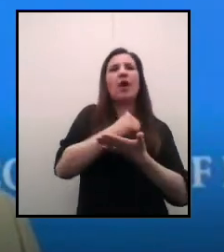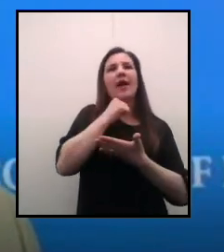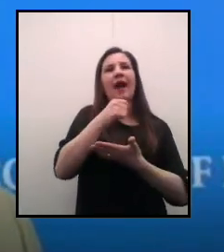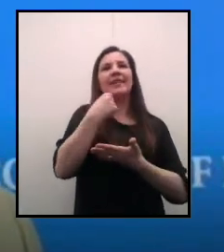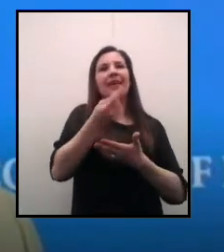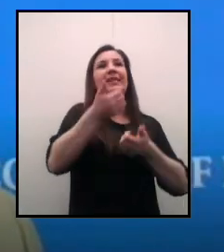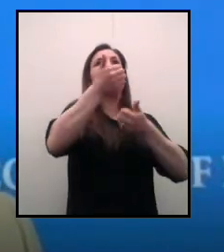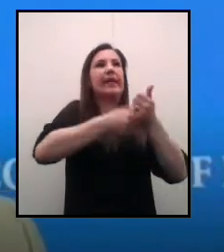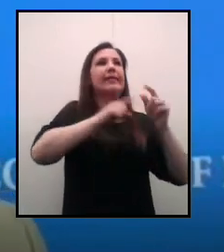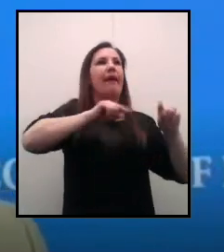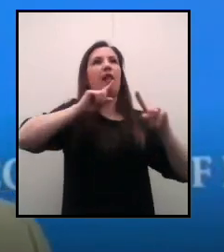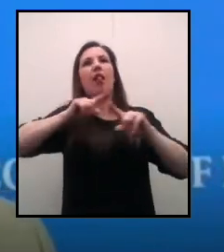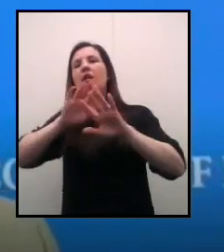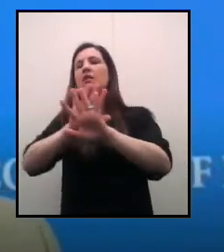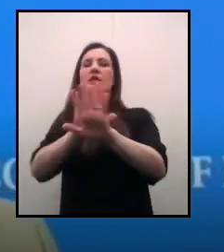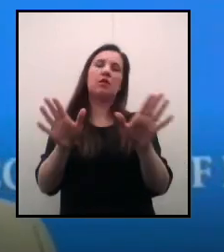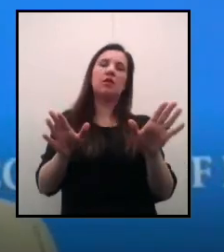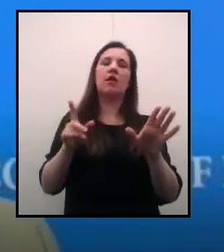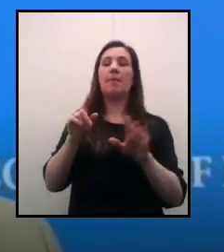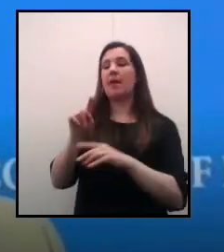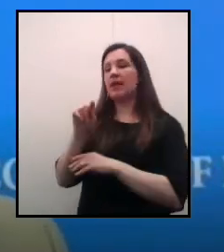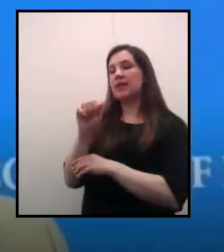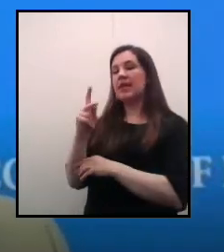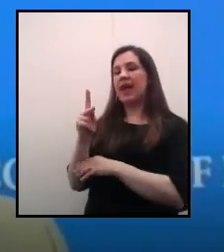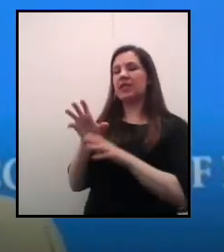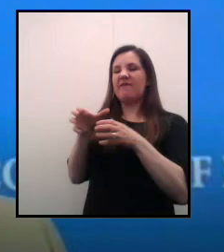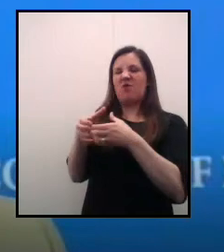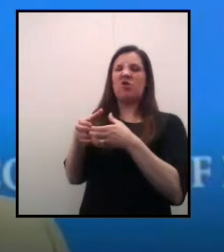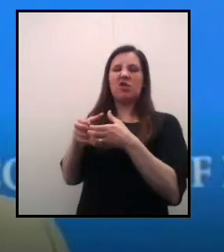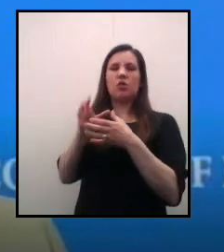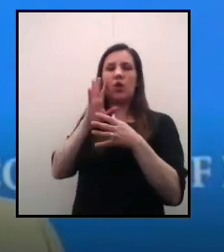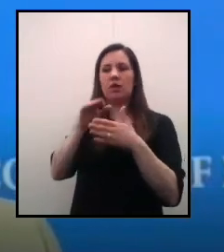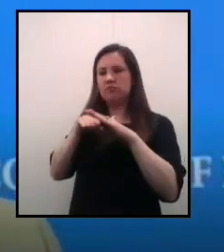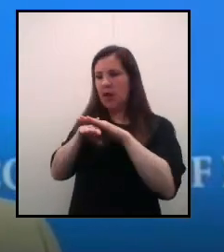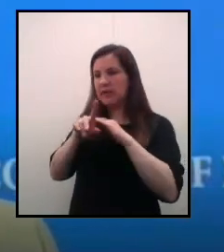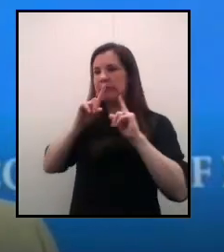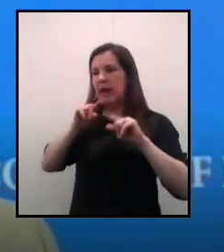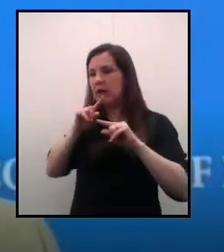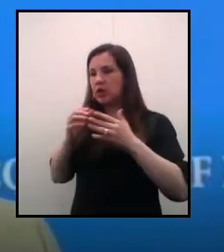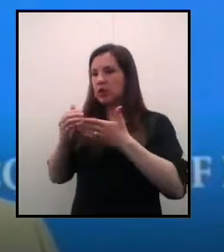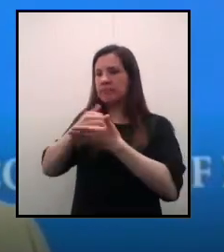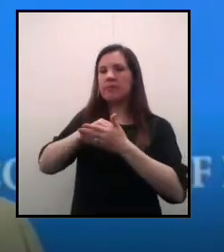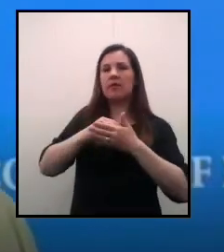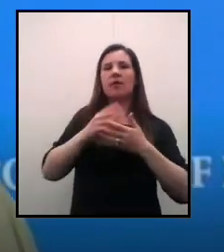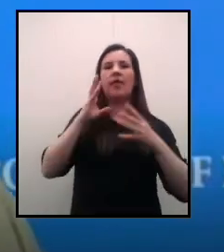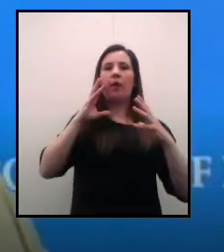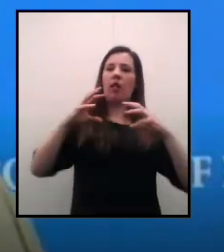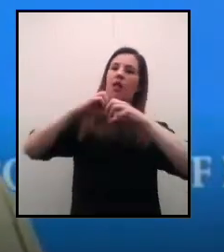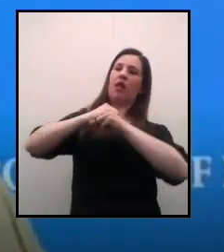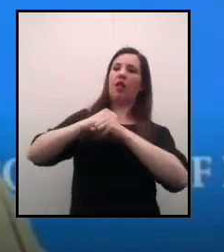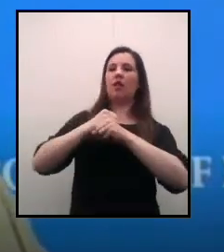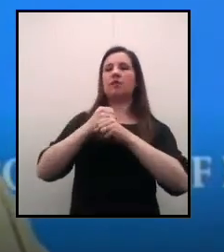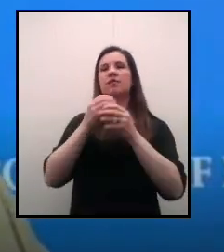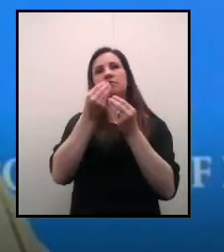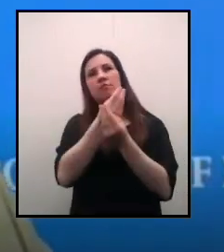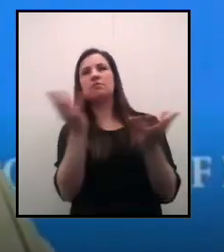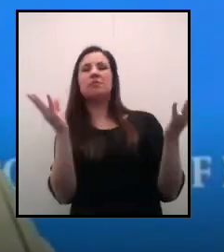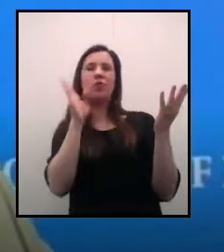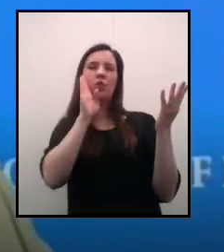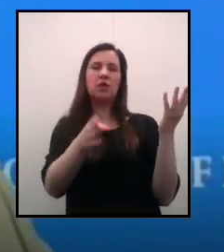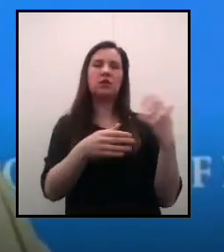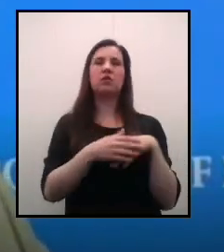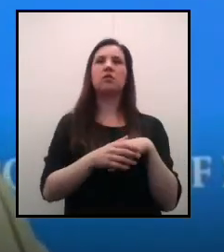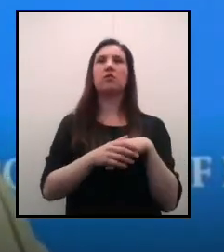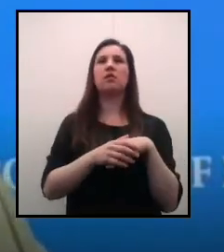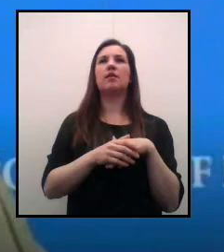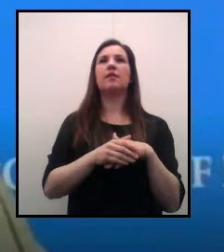basis, but the task force will have access to it, and we will probably provide some aggregate information to the general public,